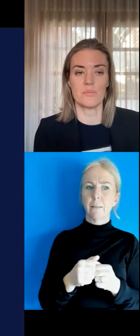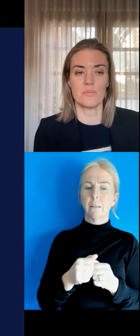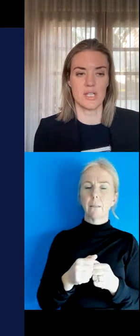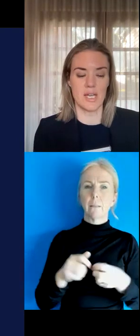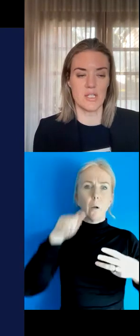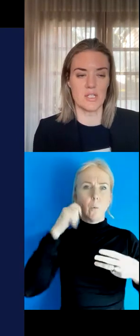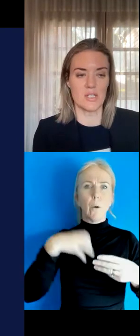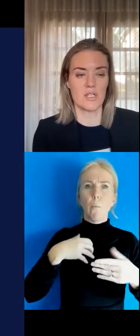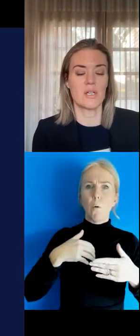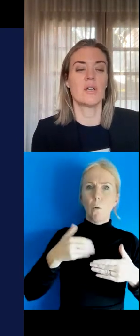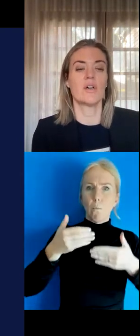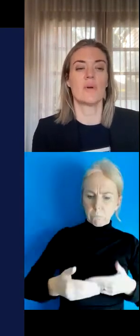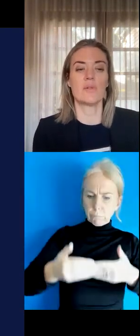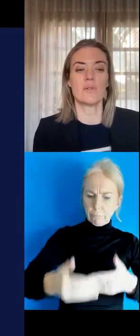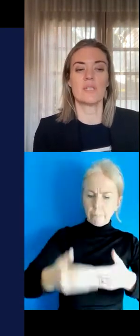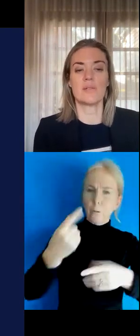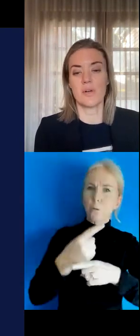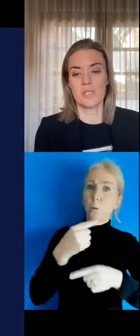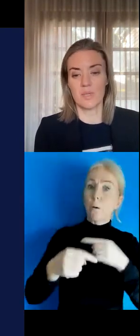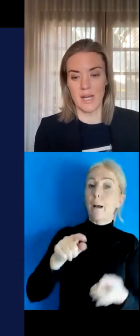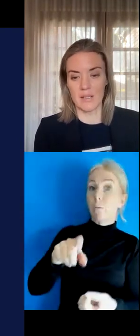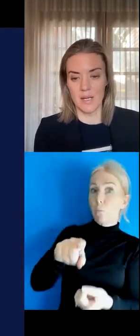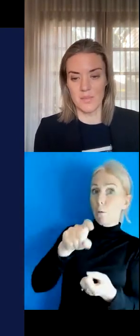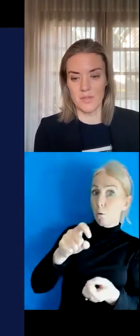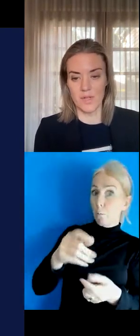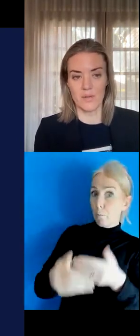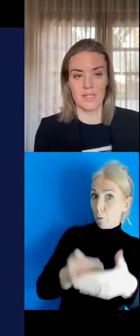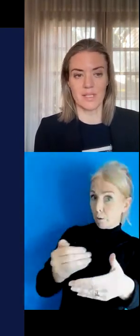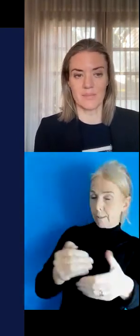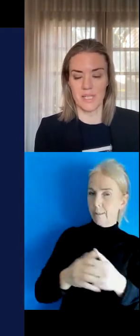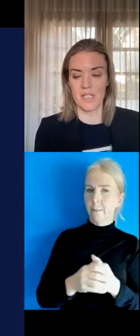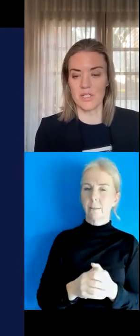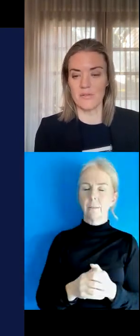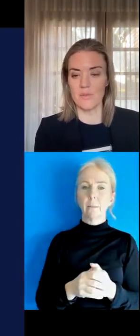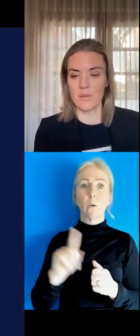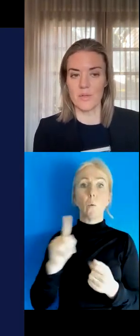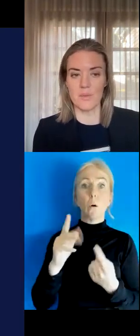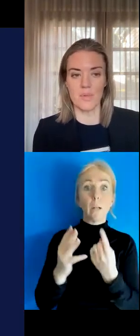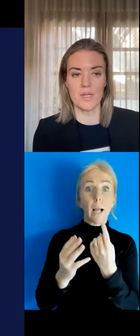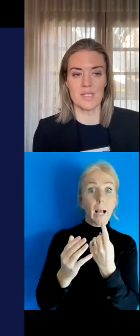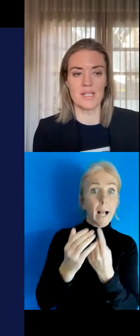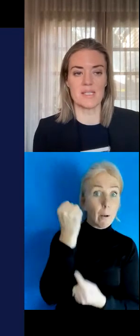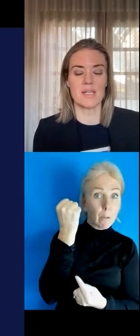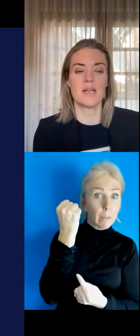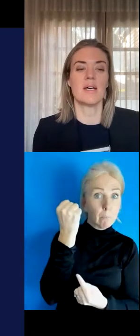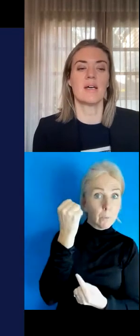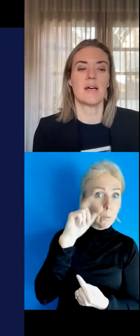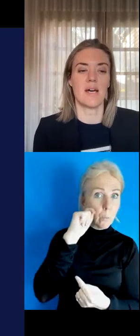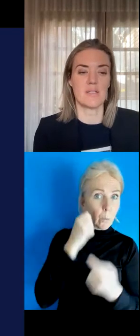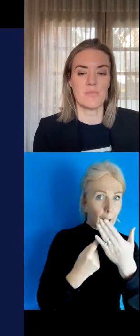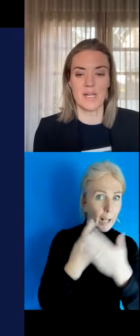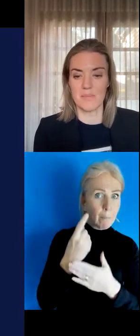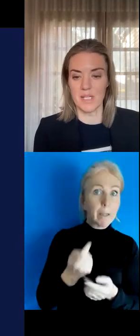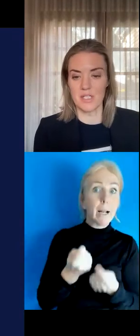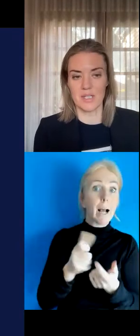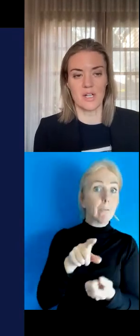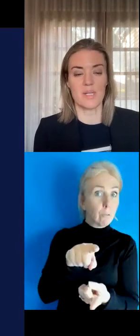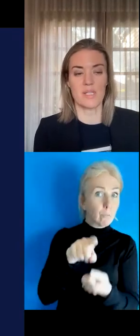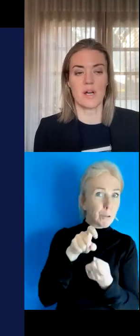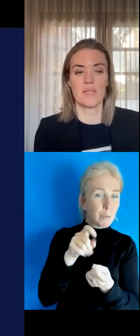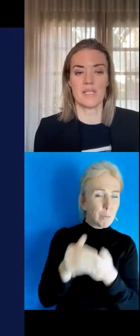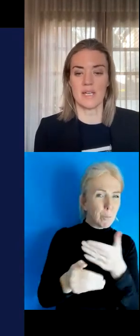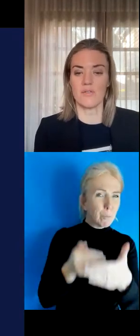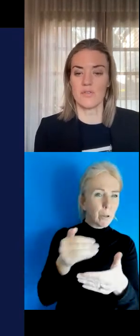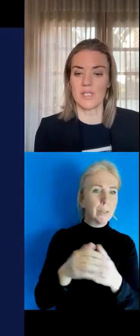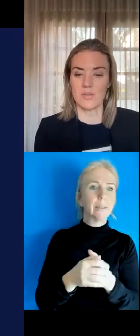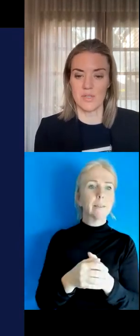break down each stage. We will look at the possible outcomes following the completion of the recruitment process. As Rebecca mentioned, there will